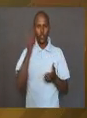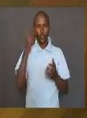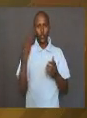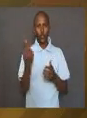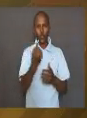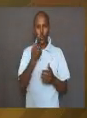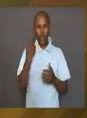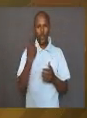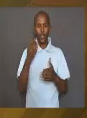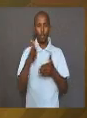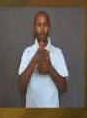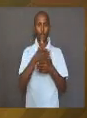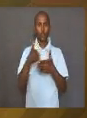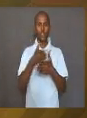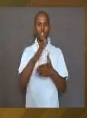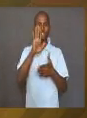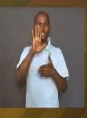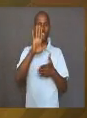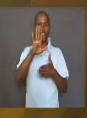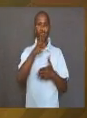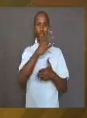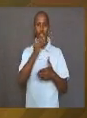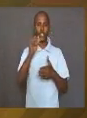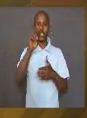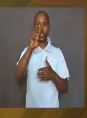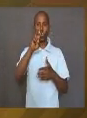usually between 5 and 20.